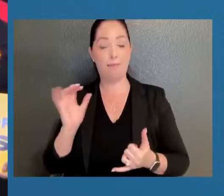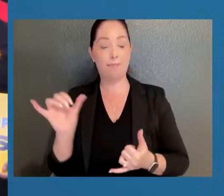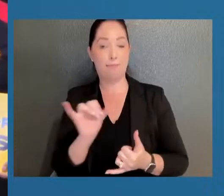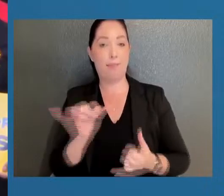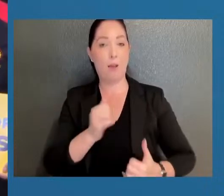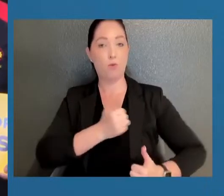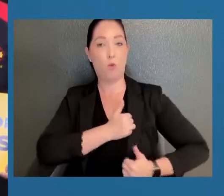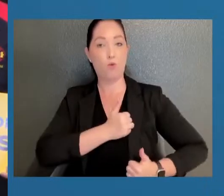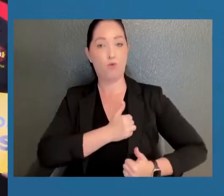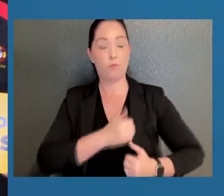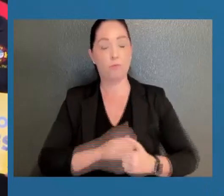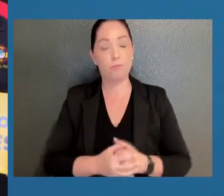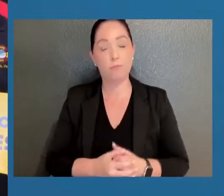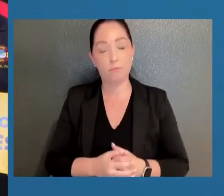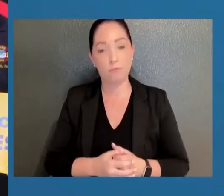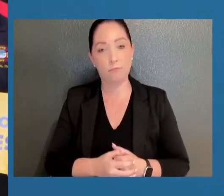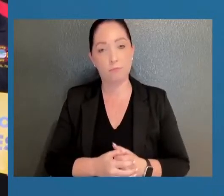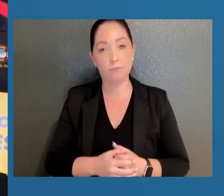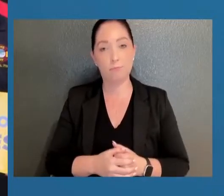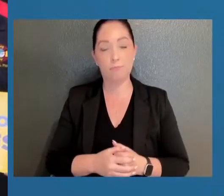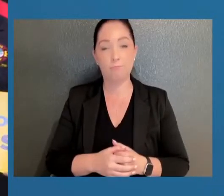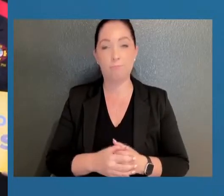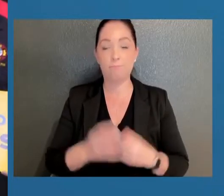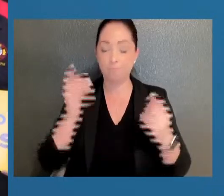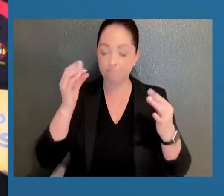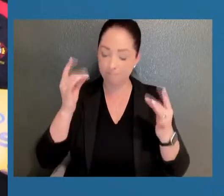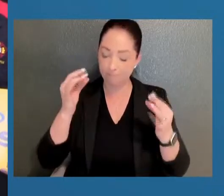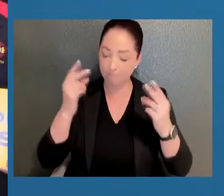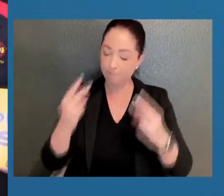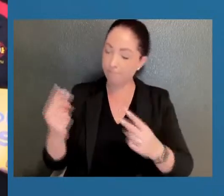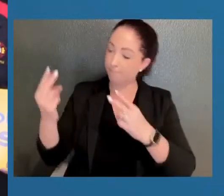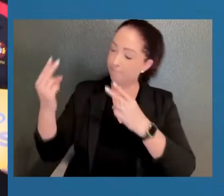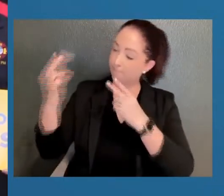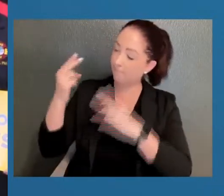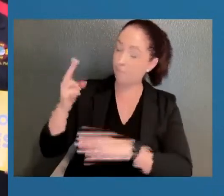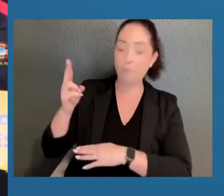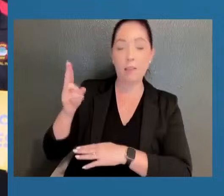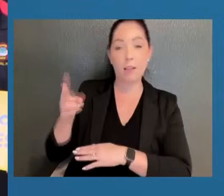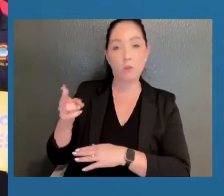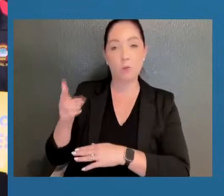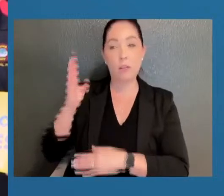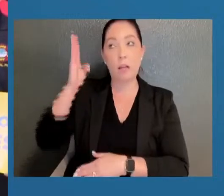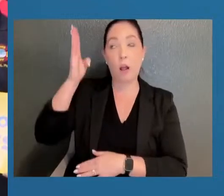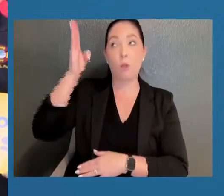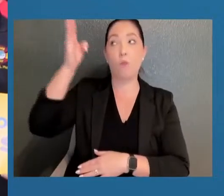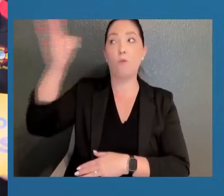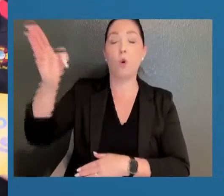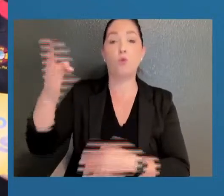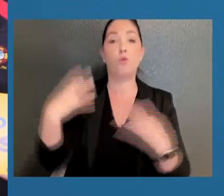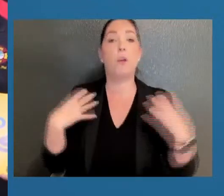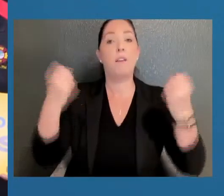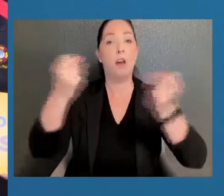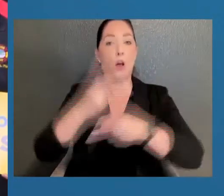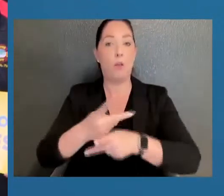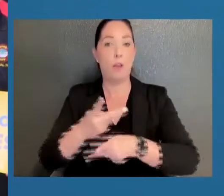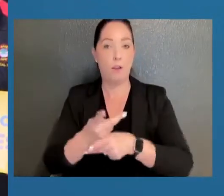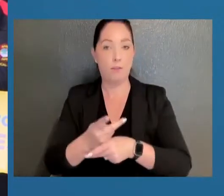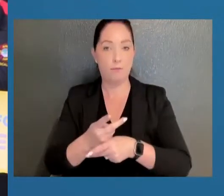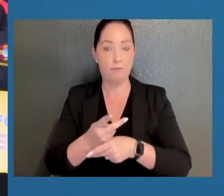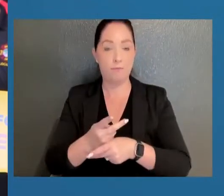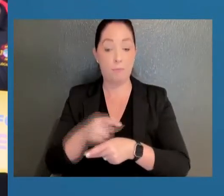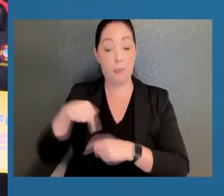and gather and reflect on both the history and the future of healthcare in this country and in Niagara